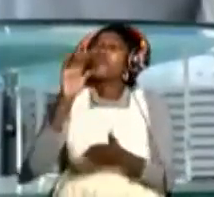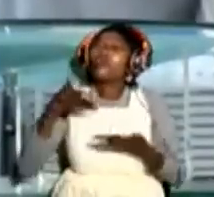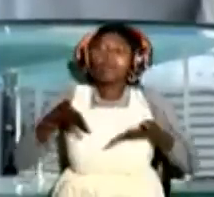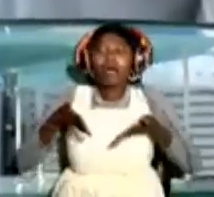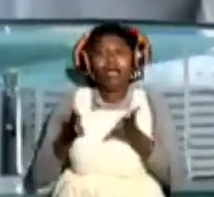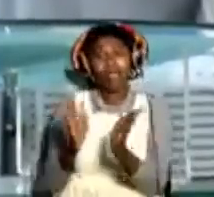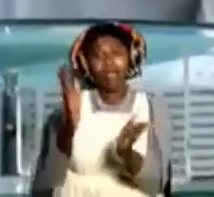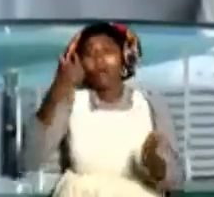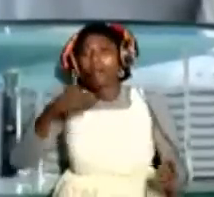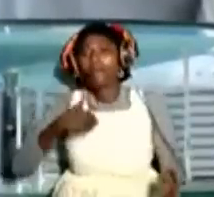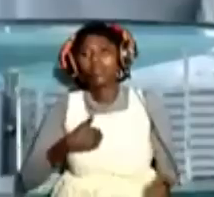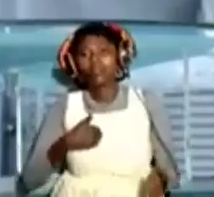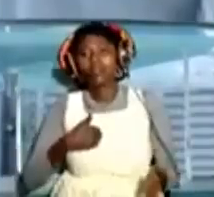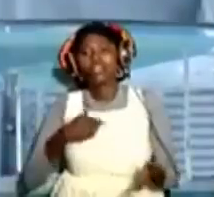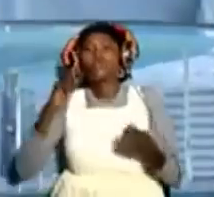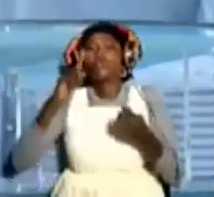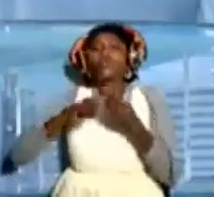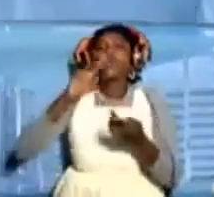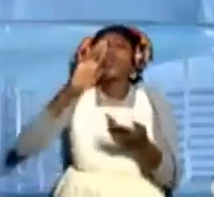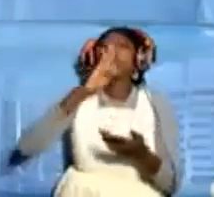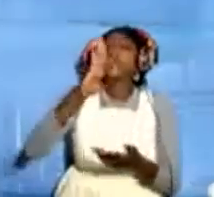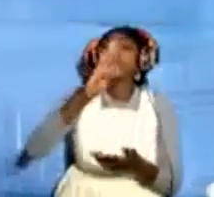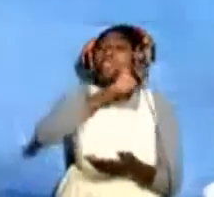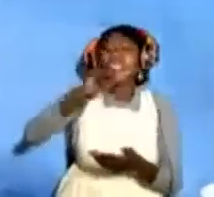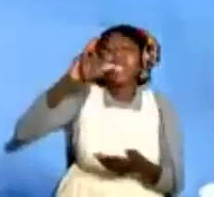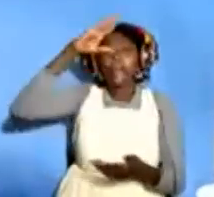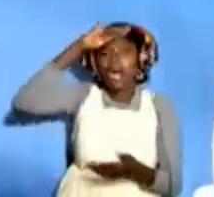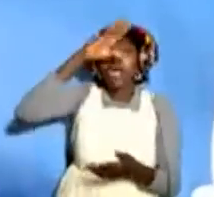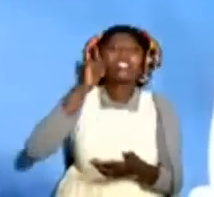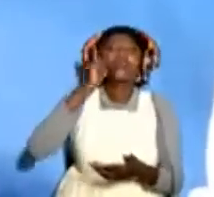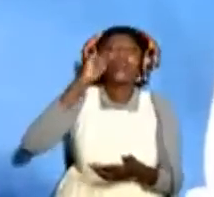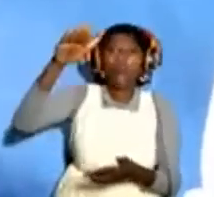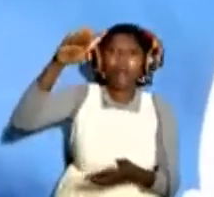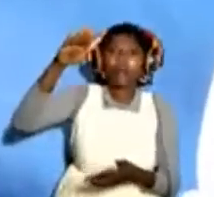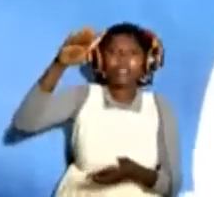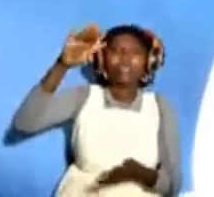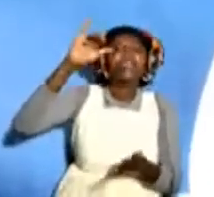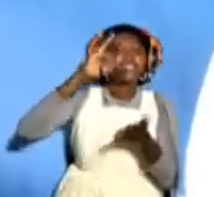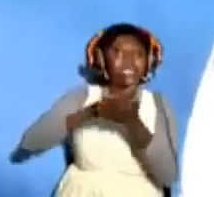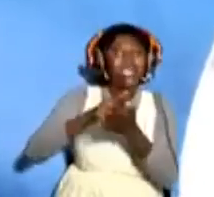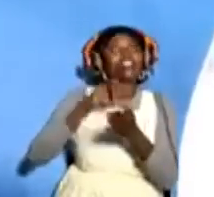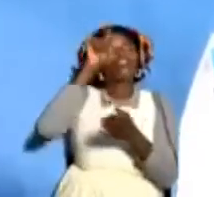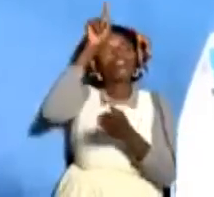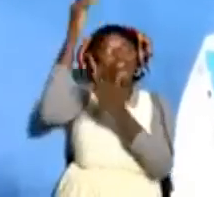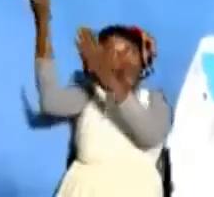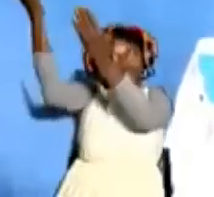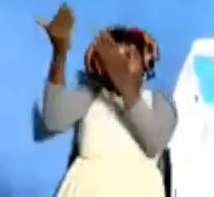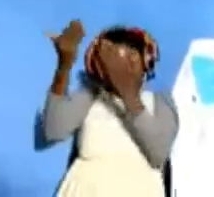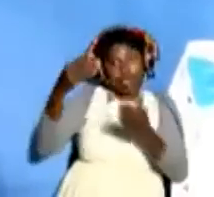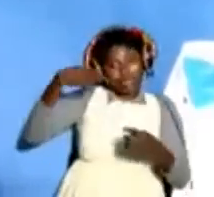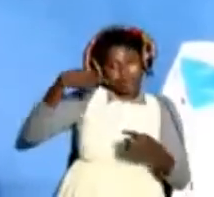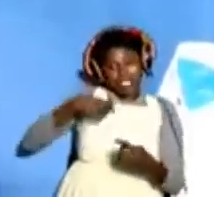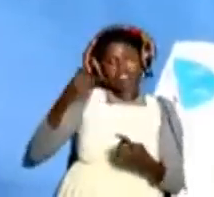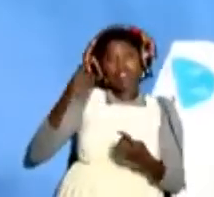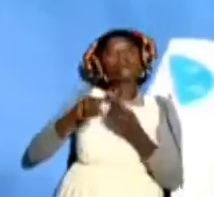me to be the man, the woman that you brought me out to be.